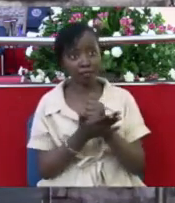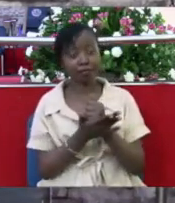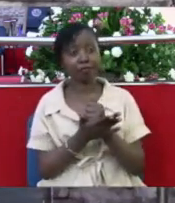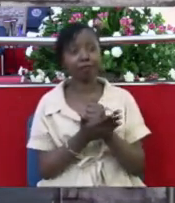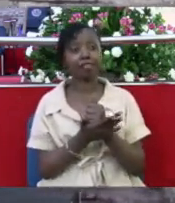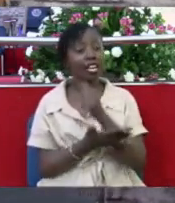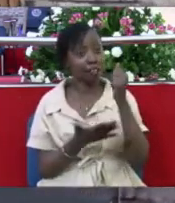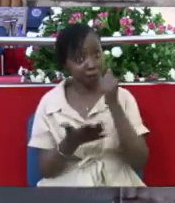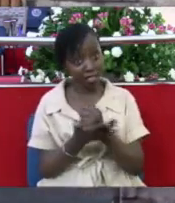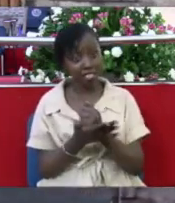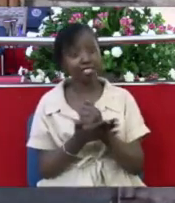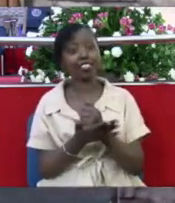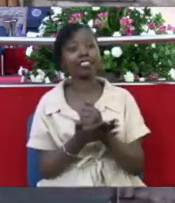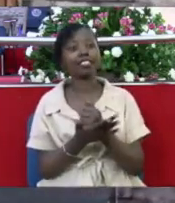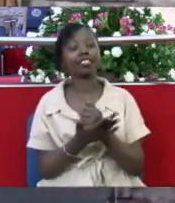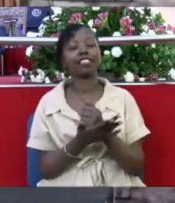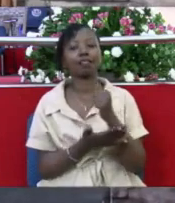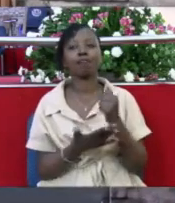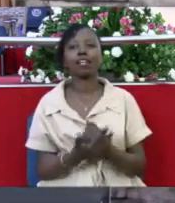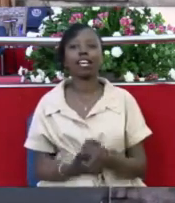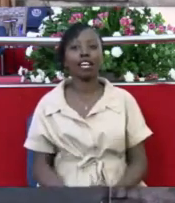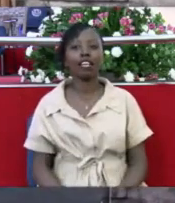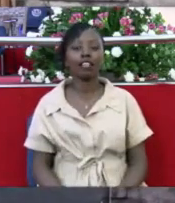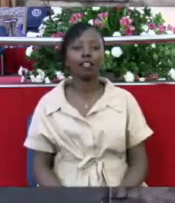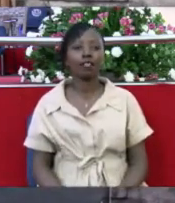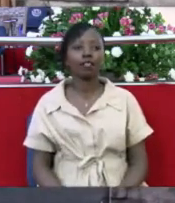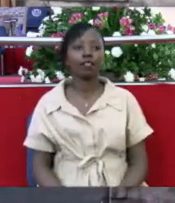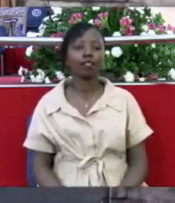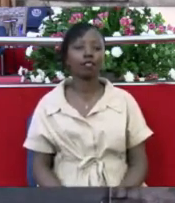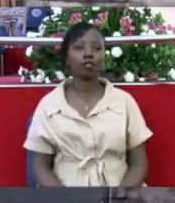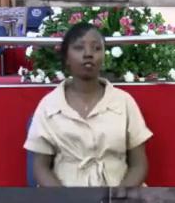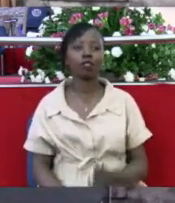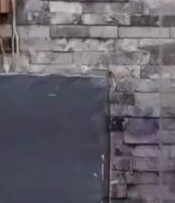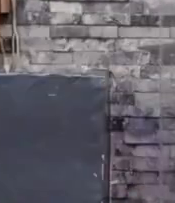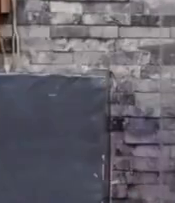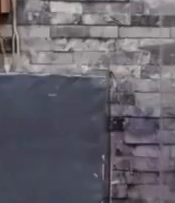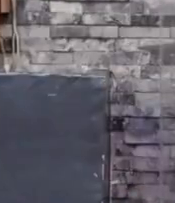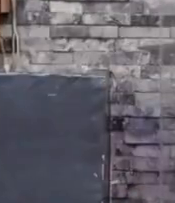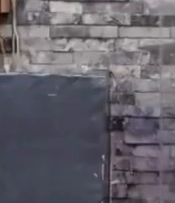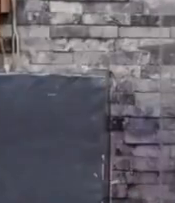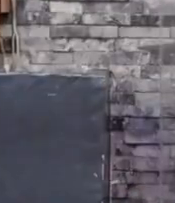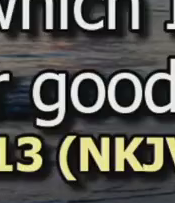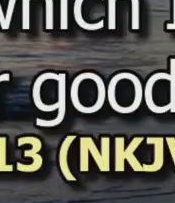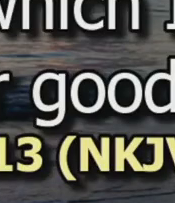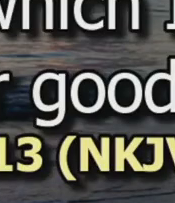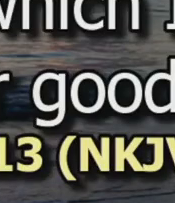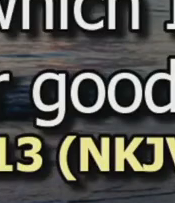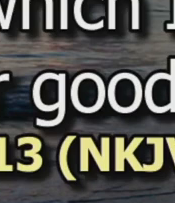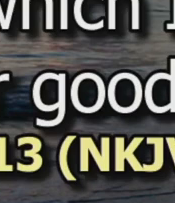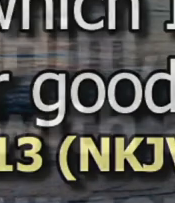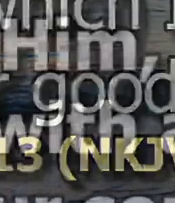Utasoma na Kizungu. Amen. So I'm going to read in English. Utasoma na Kizungu. I think when I'm done, you're going to do it in